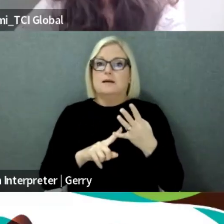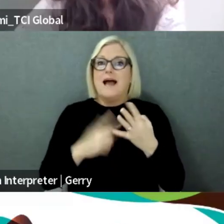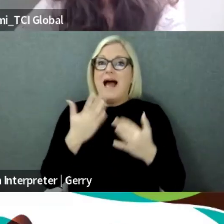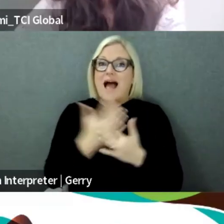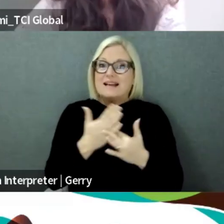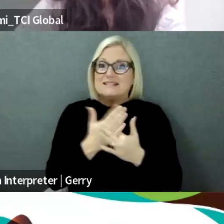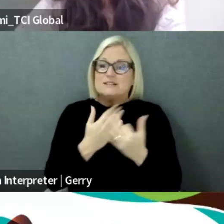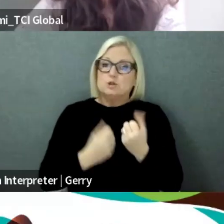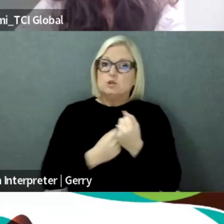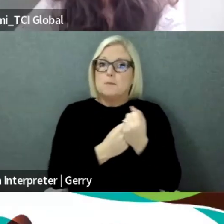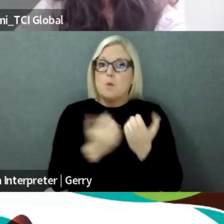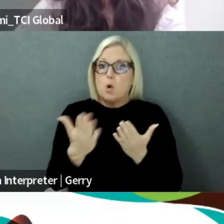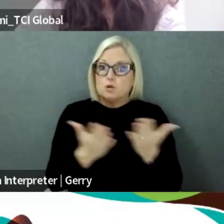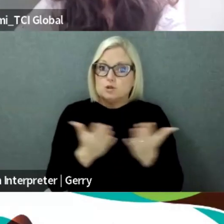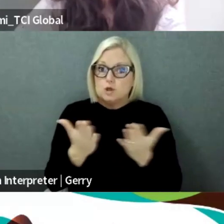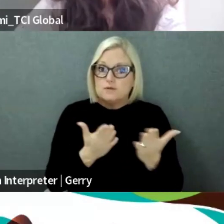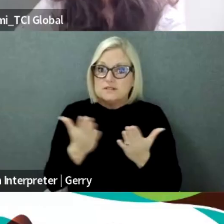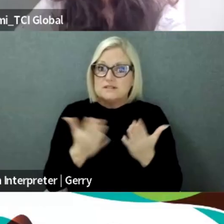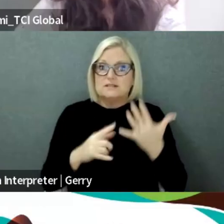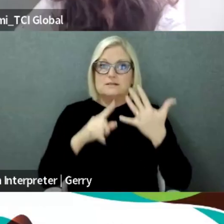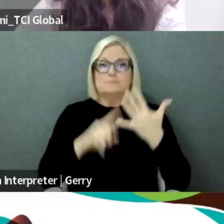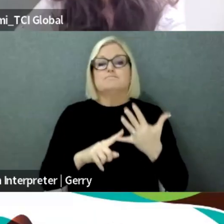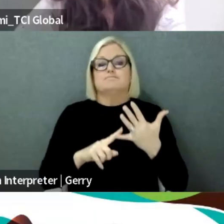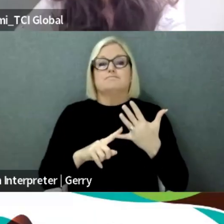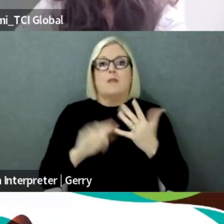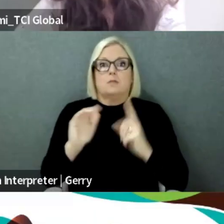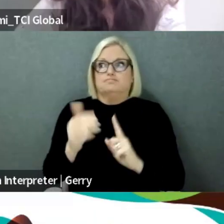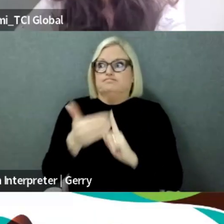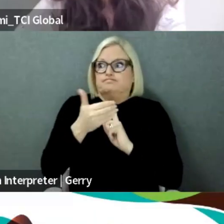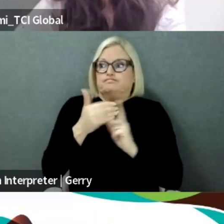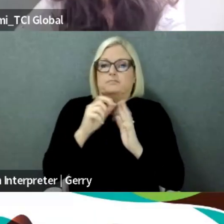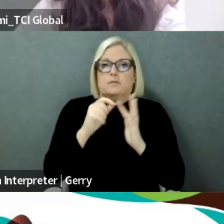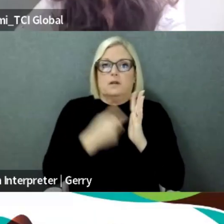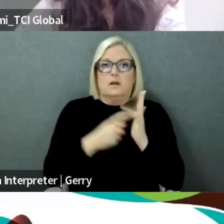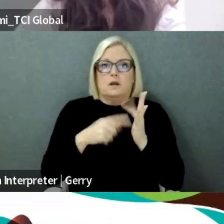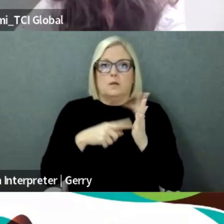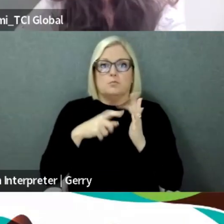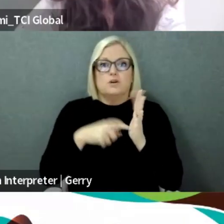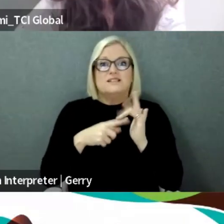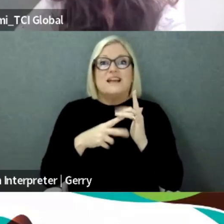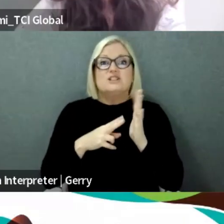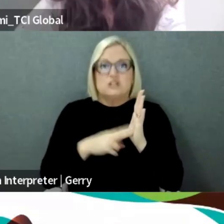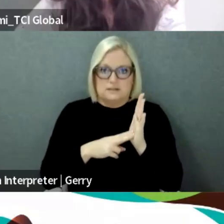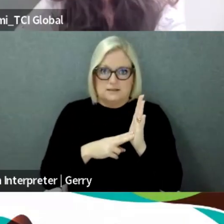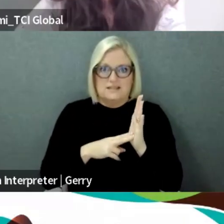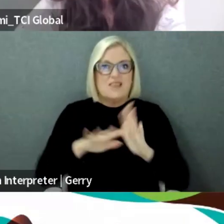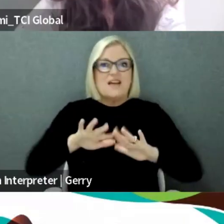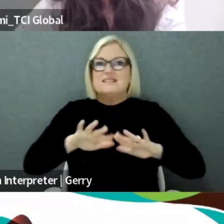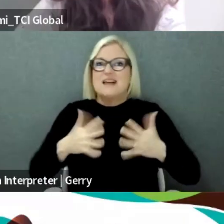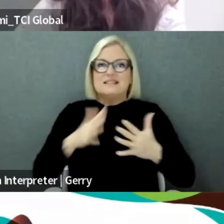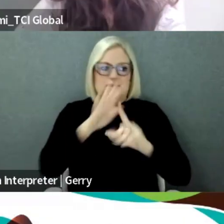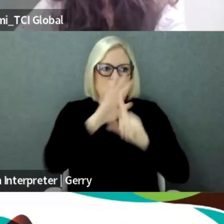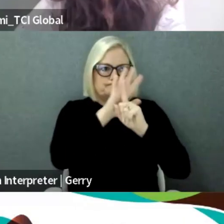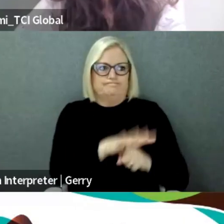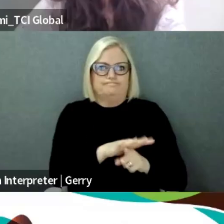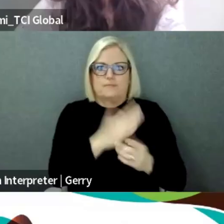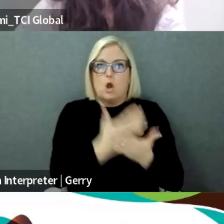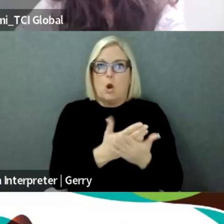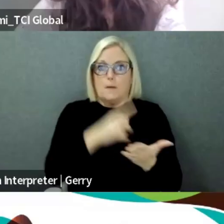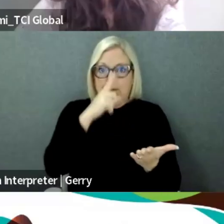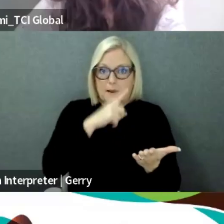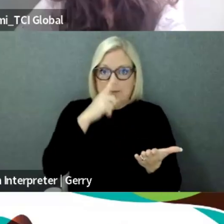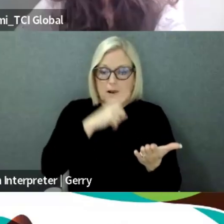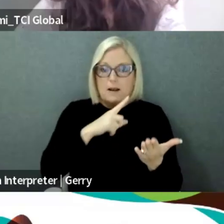services, social protection that doesn't discriminate against people with psychosocial intellectual disabilities, and